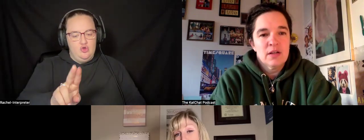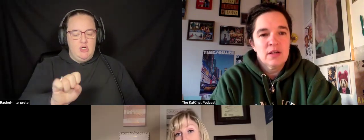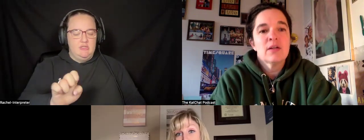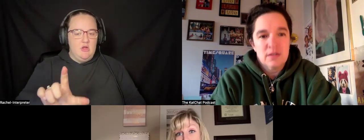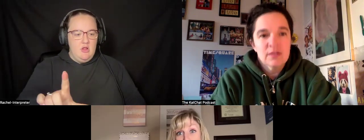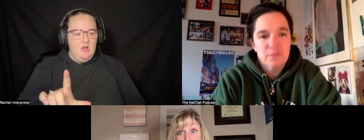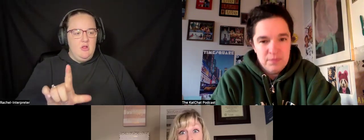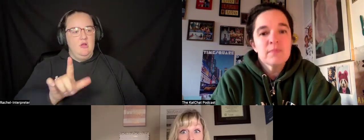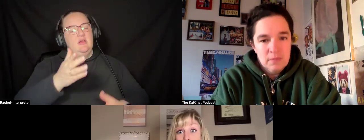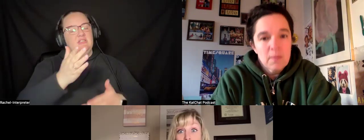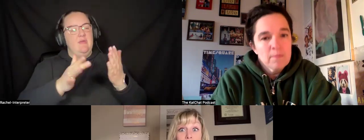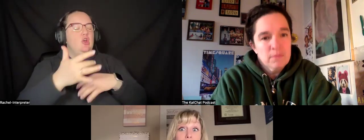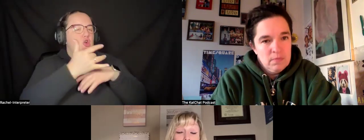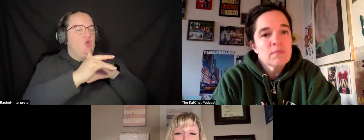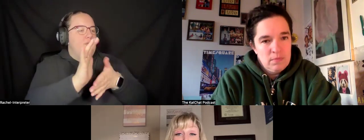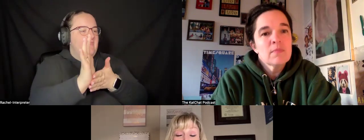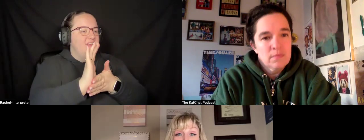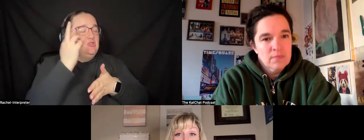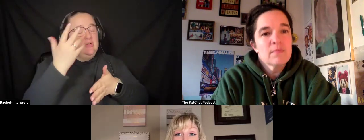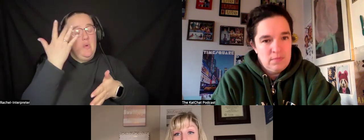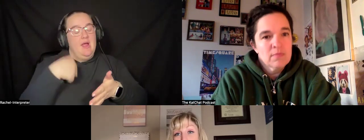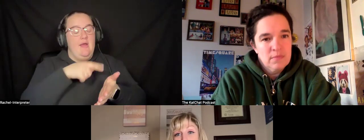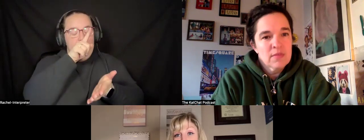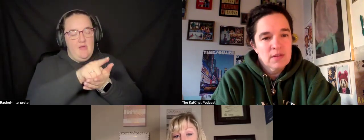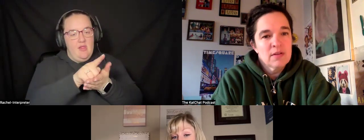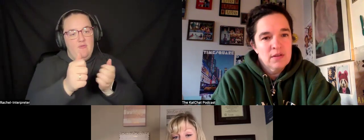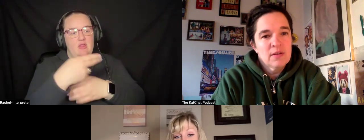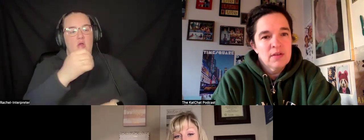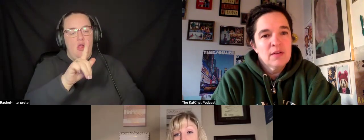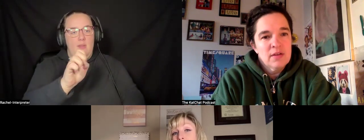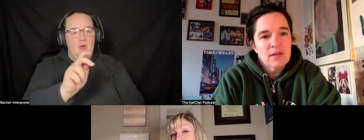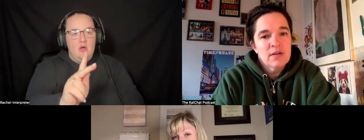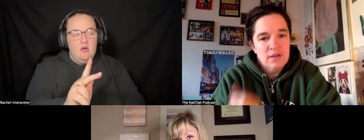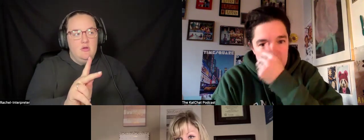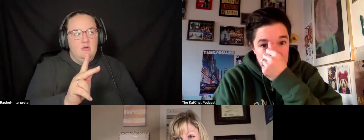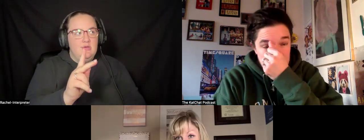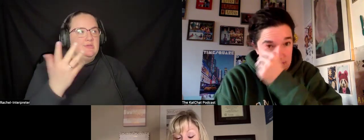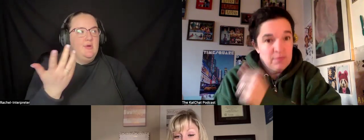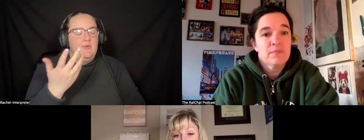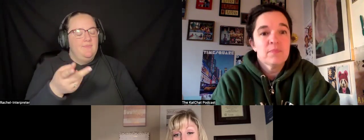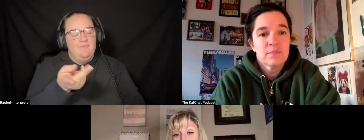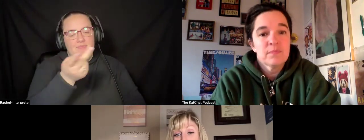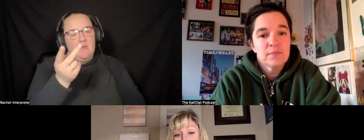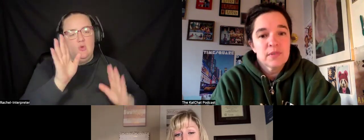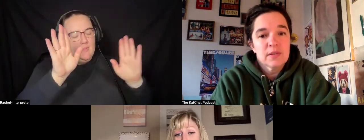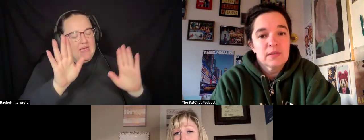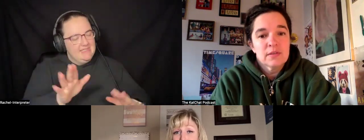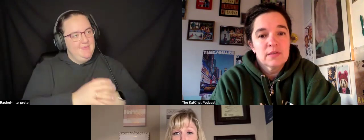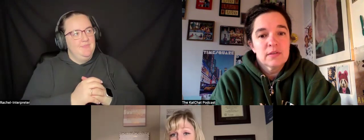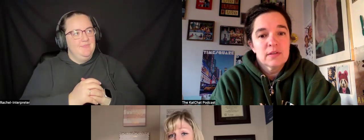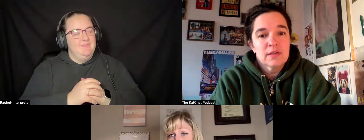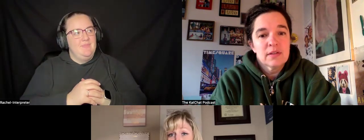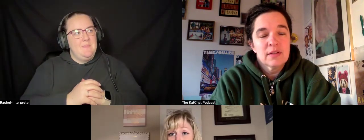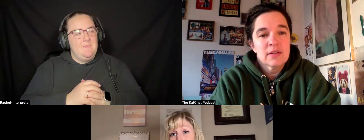their early movies were one of the reasons I fell in love with Hallmark Channel. So I was like I love them together anytime. I don't